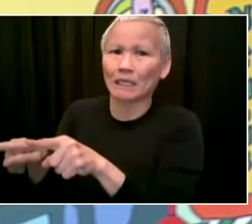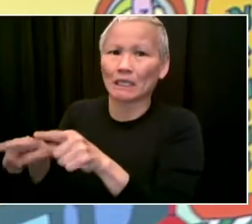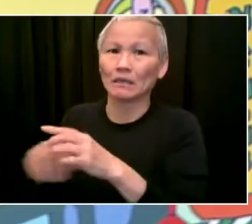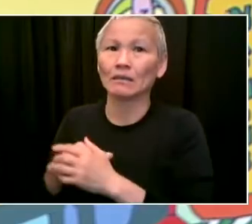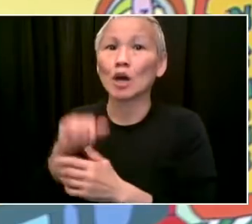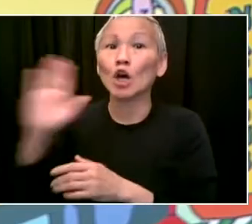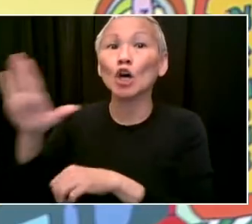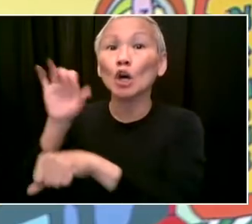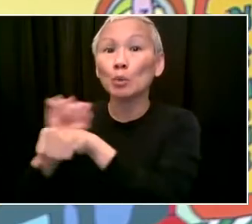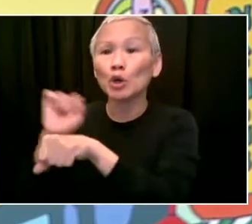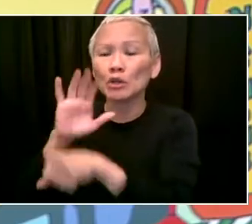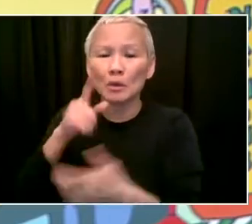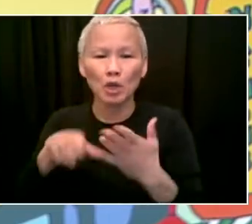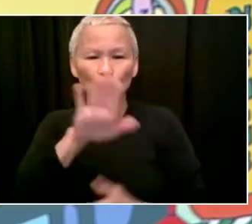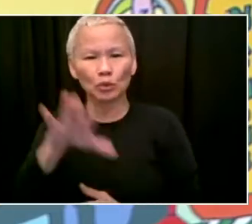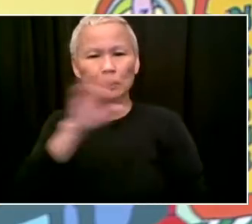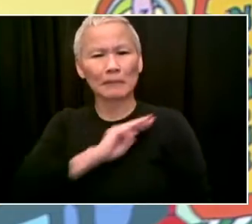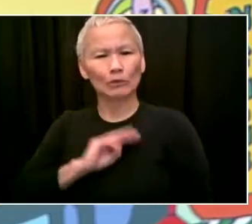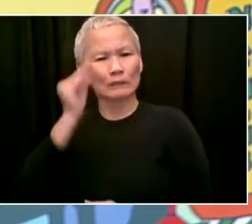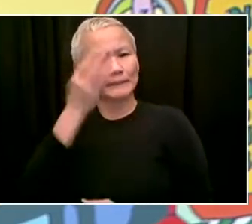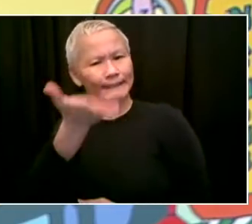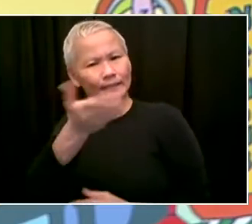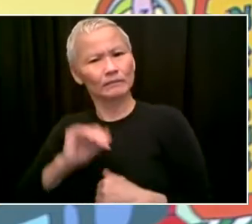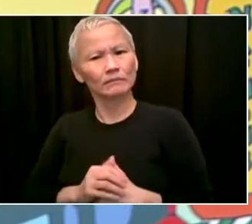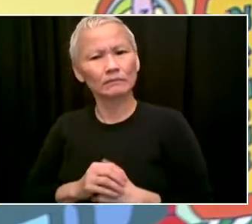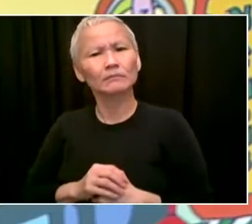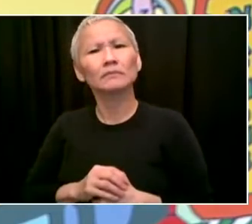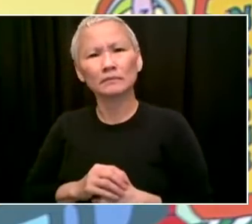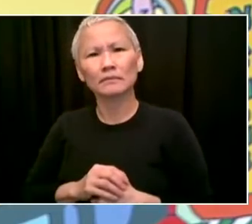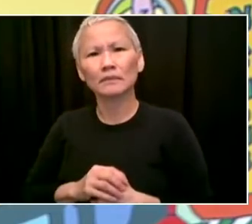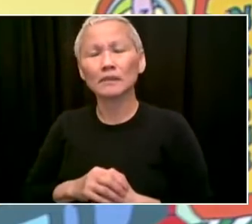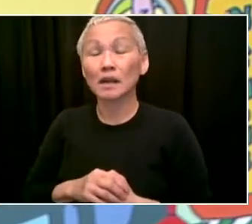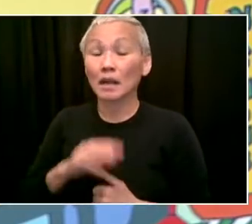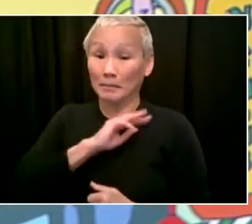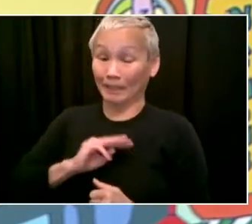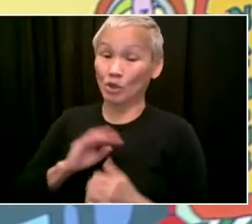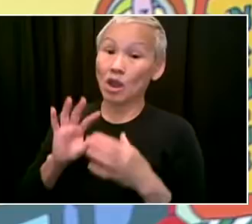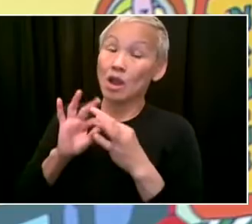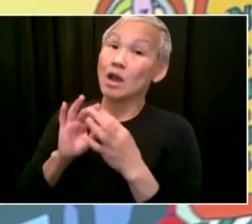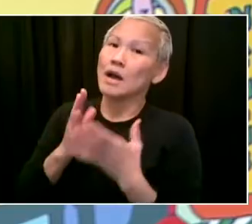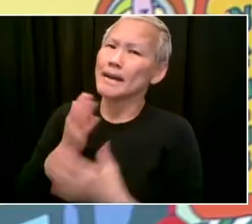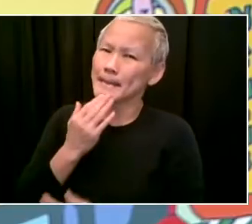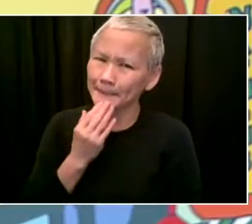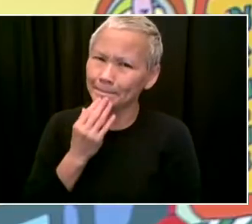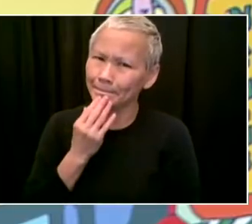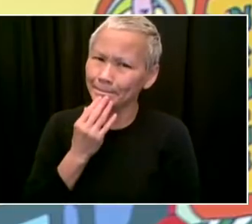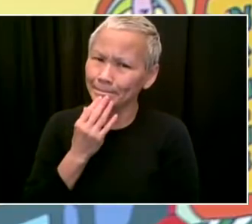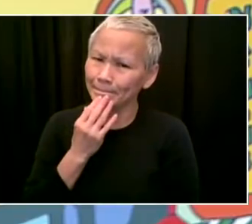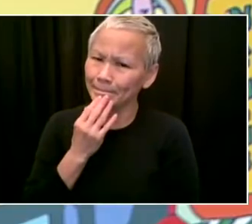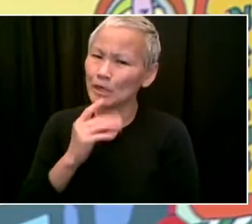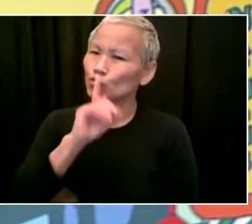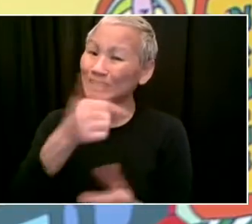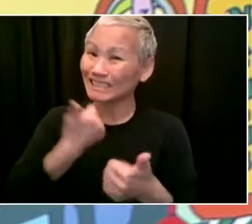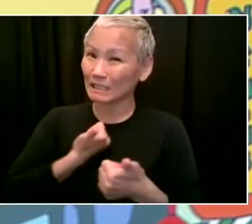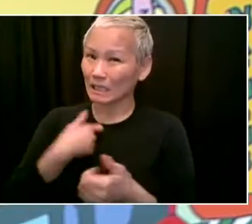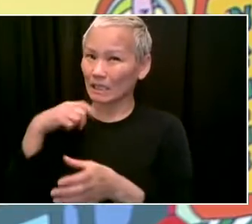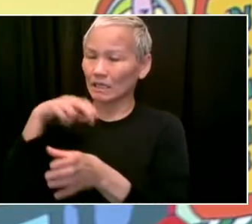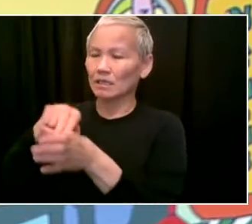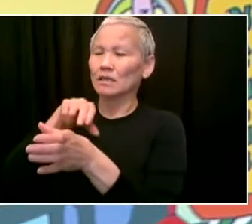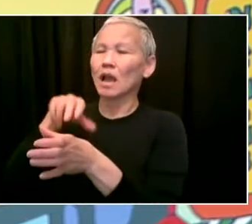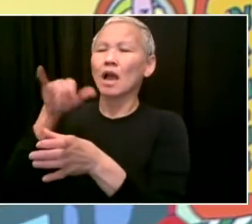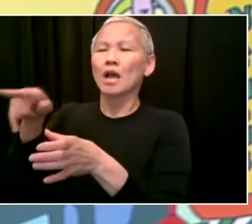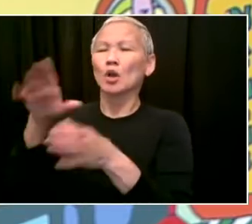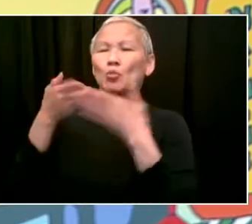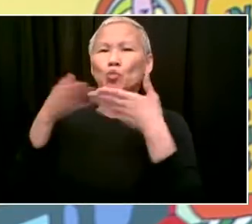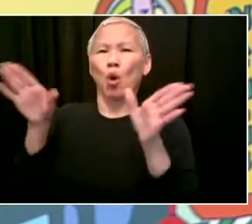aware with this discussion going on about the campaign that, again, if I want to weigh in any detail, I'm going to do